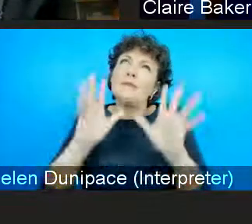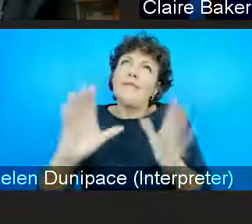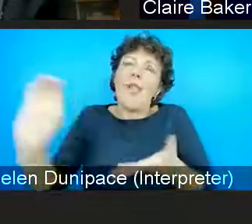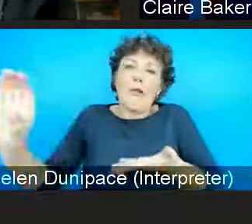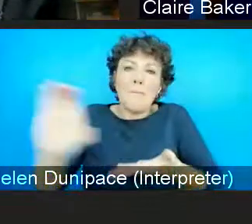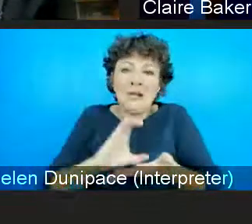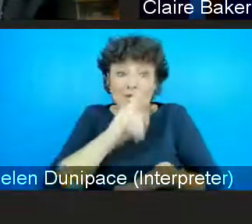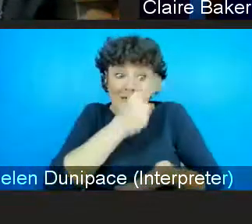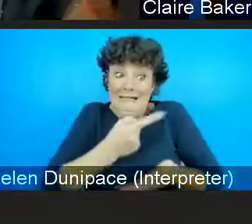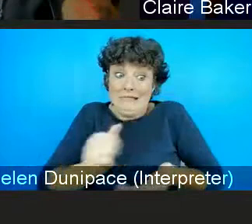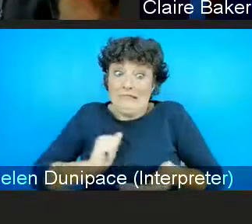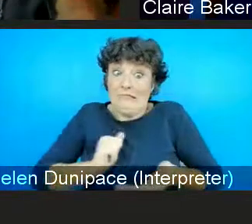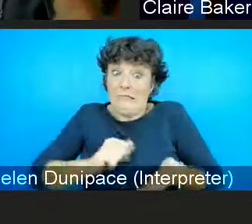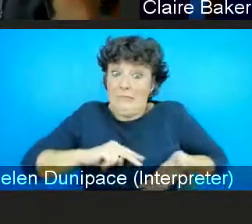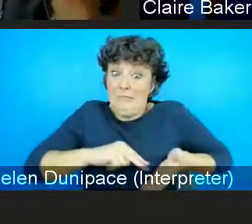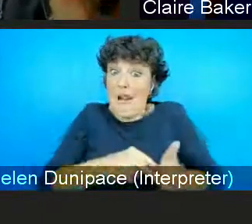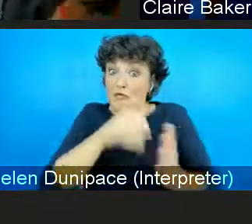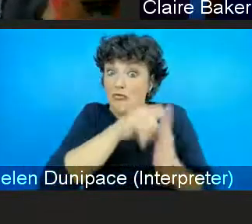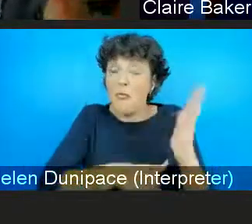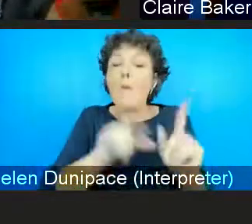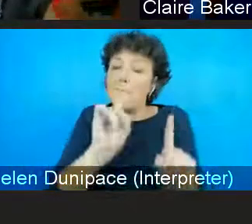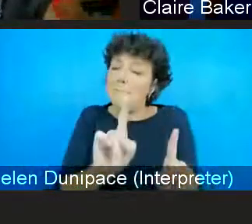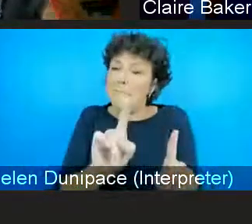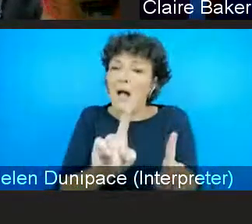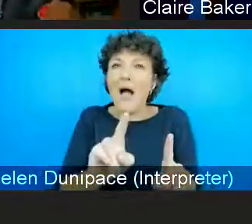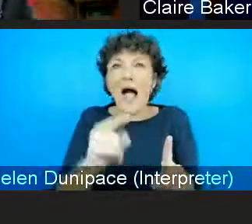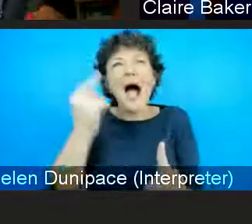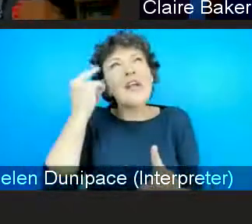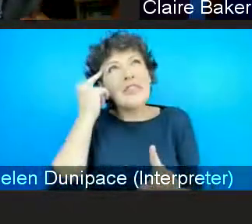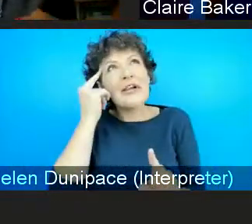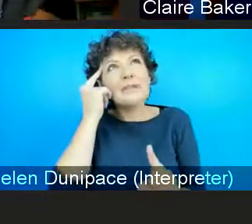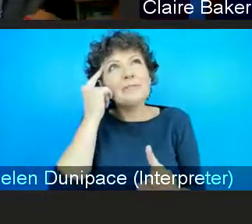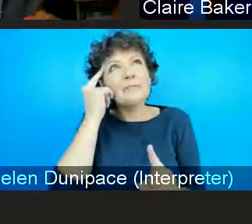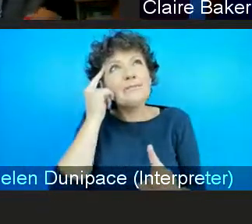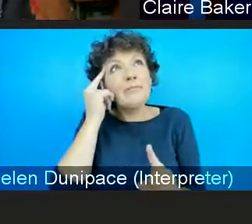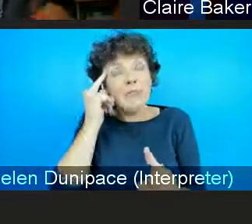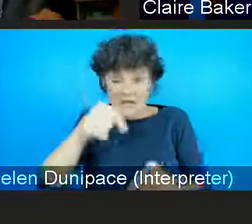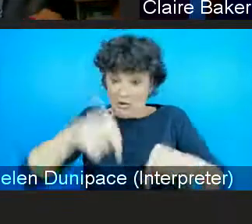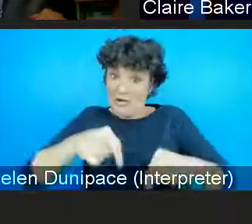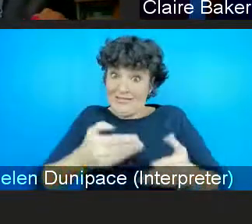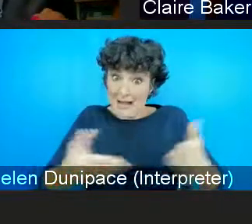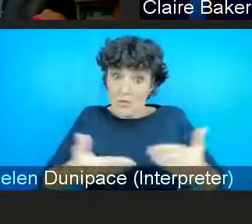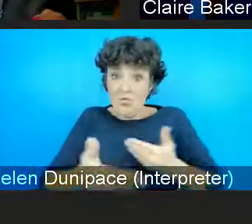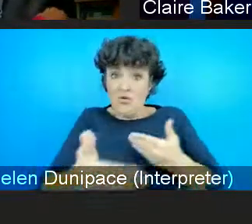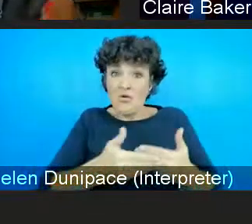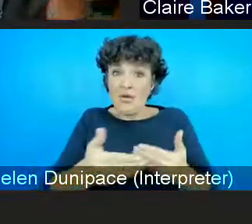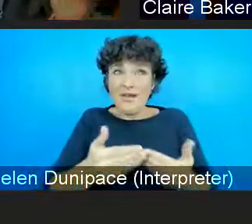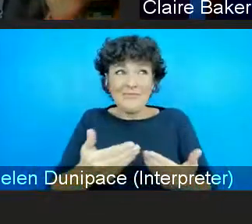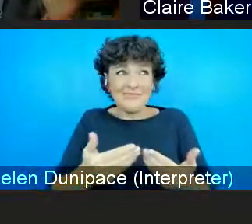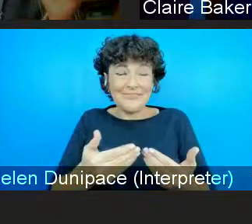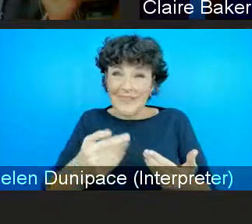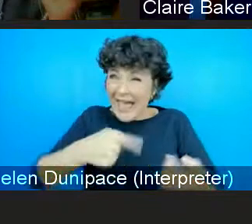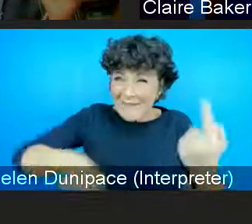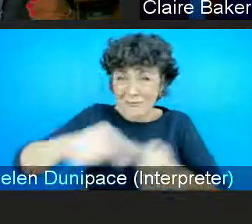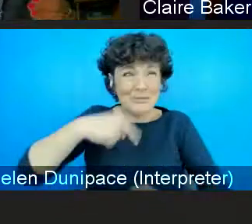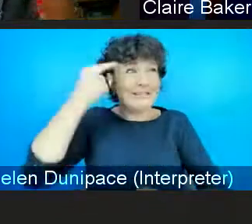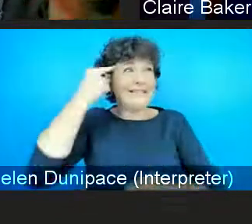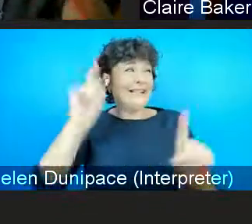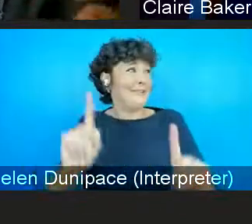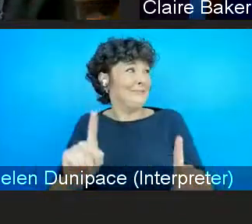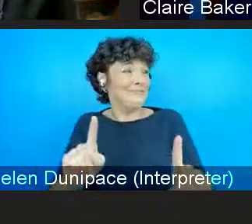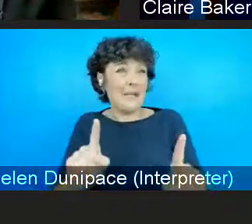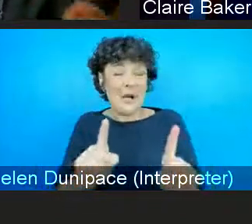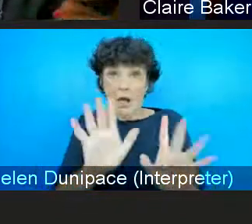report that is being there. But I think the critical point at this stage in everybody's mind is that how are we going